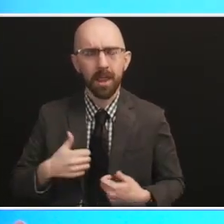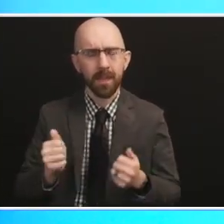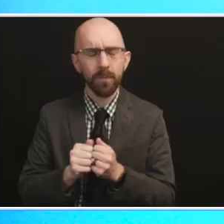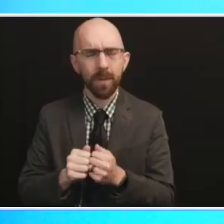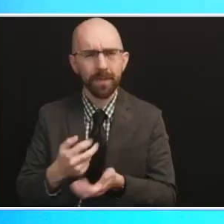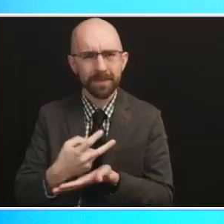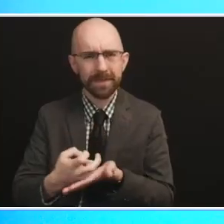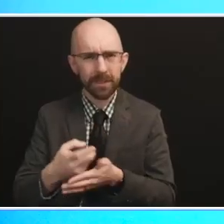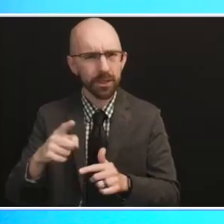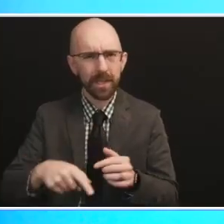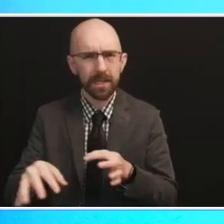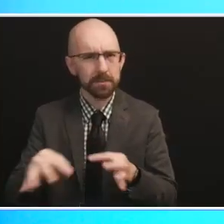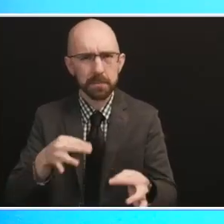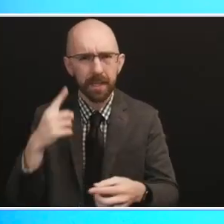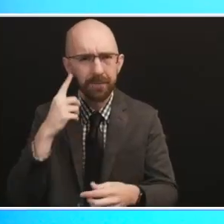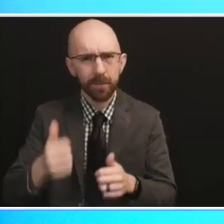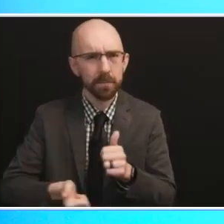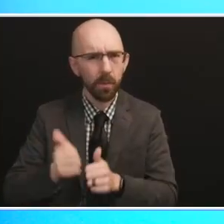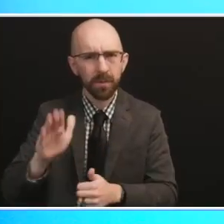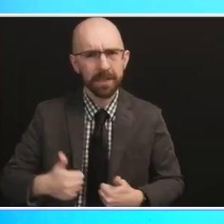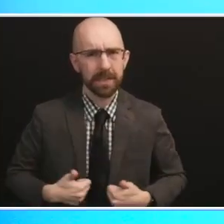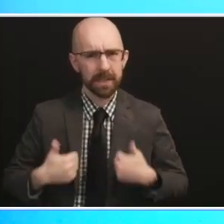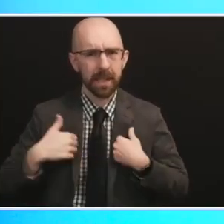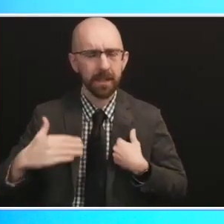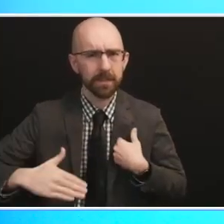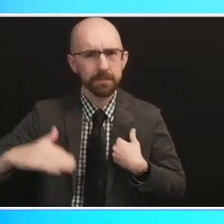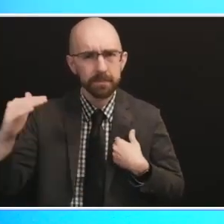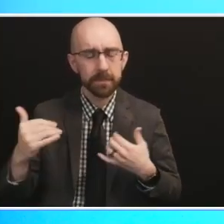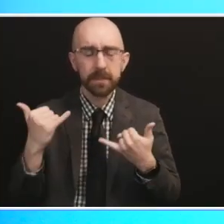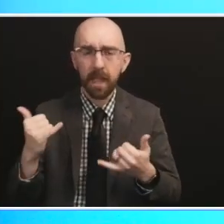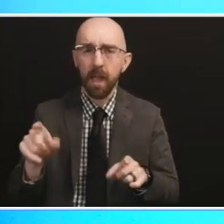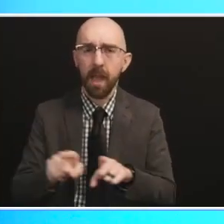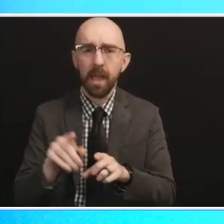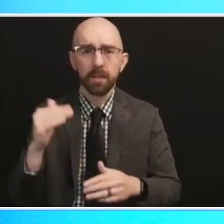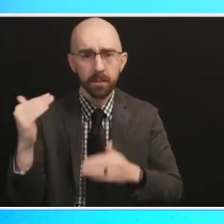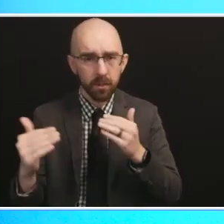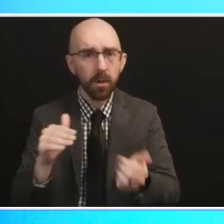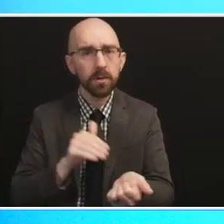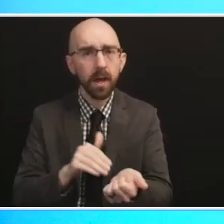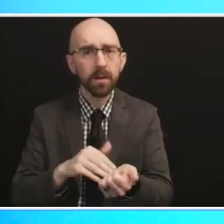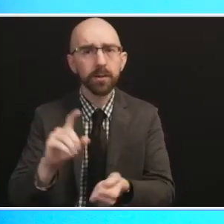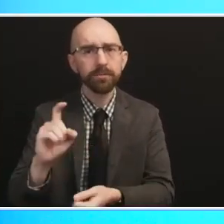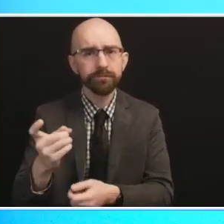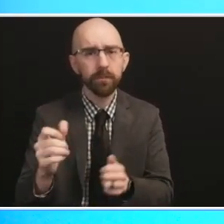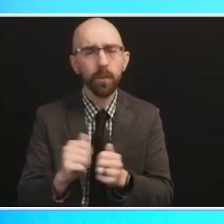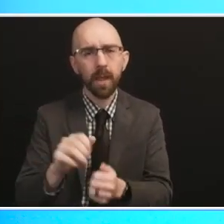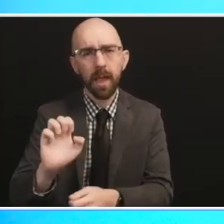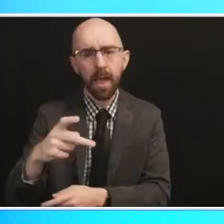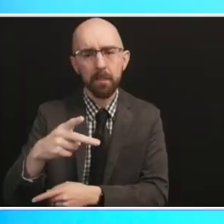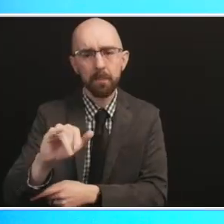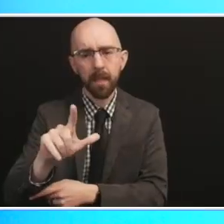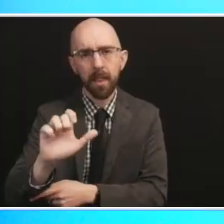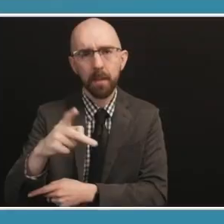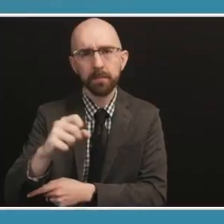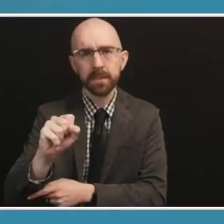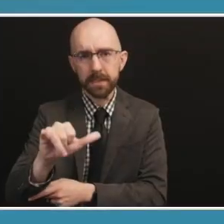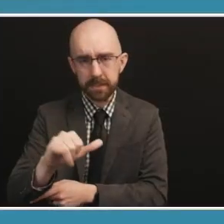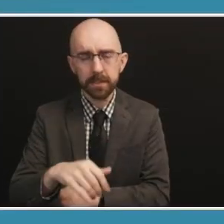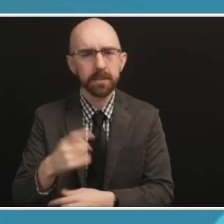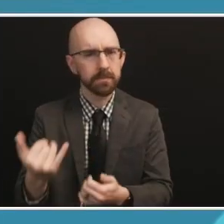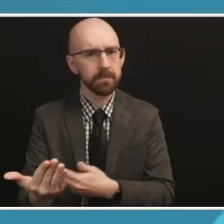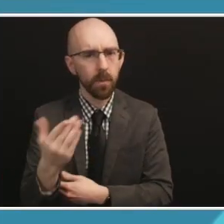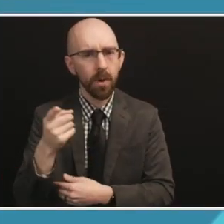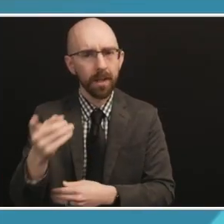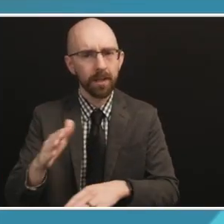for most of his life. Finally, as an adult, doctors diagnosed him with epilepsy. This morning, Brad joins us virtually from